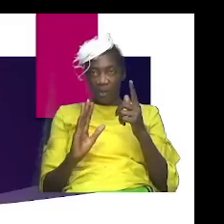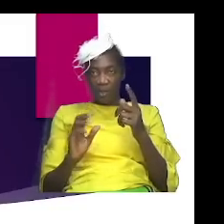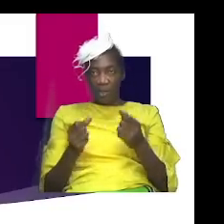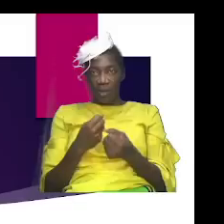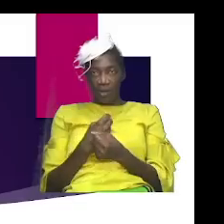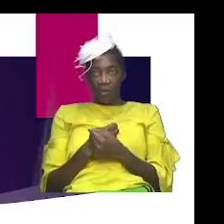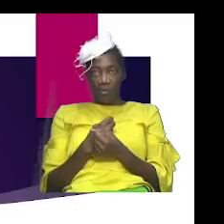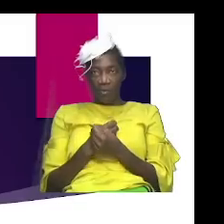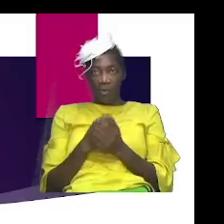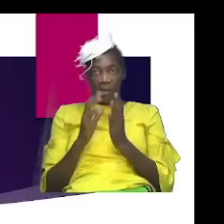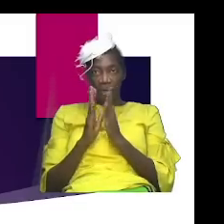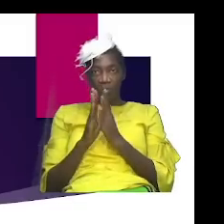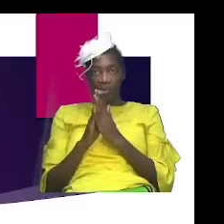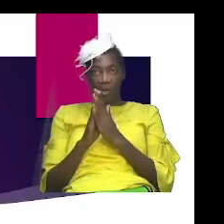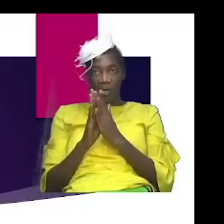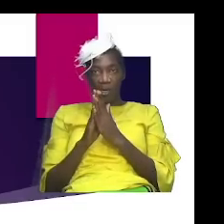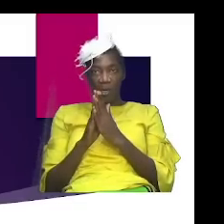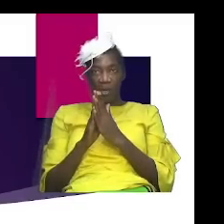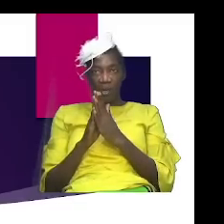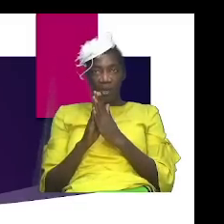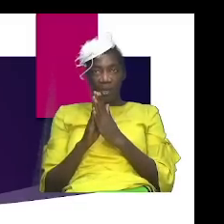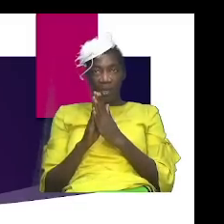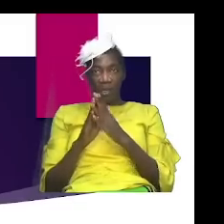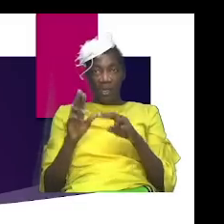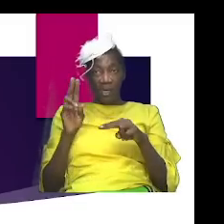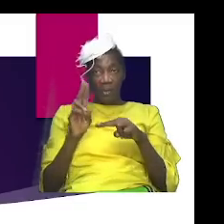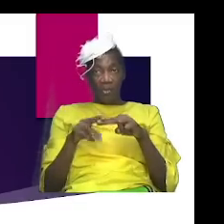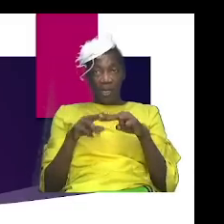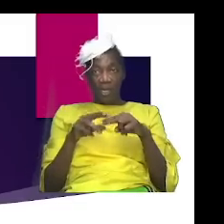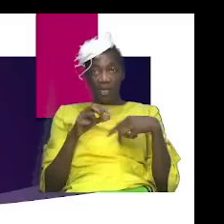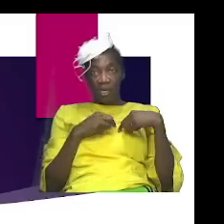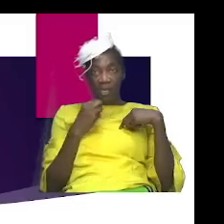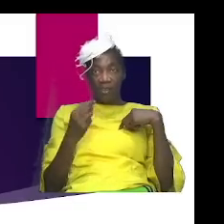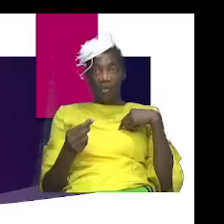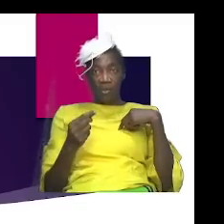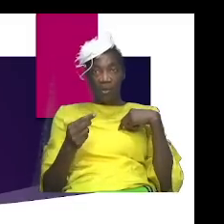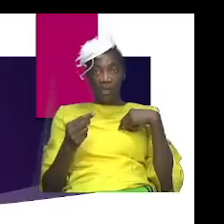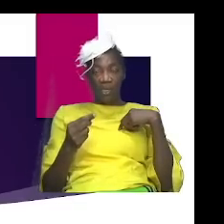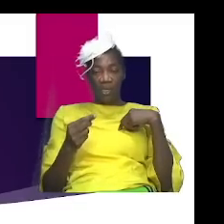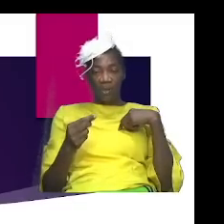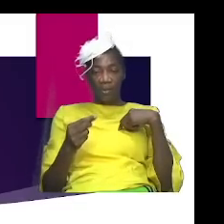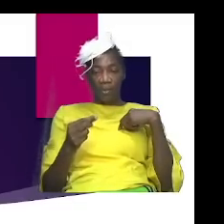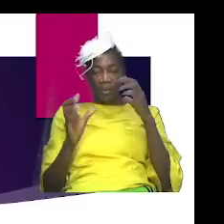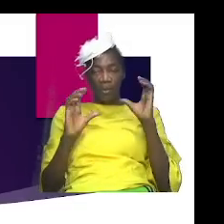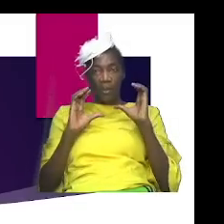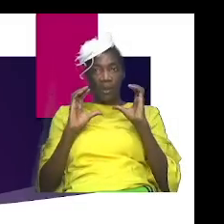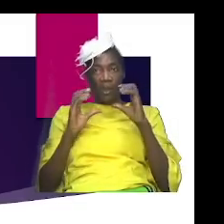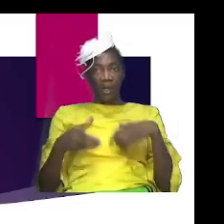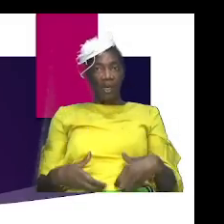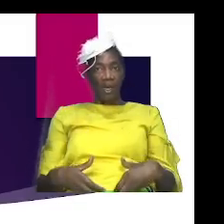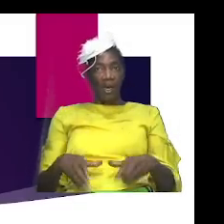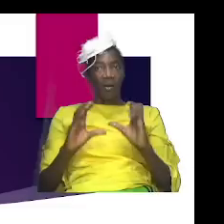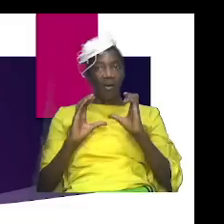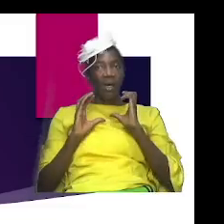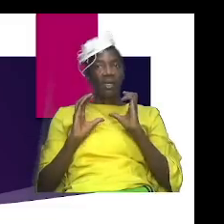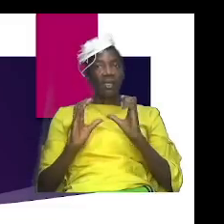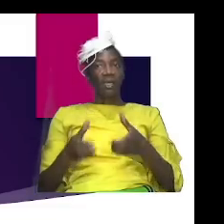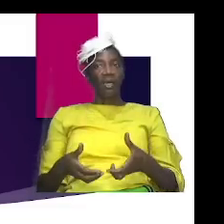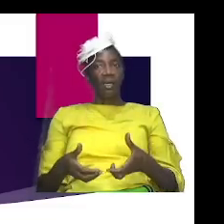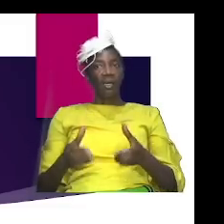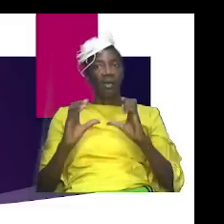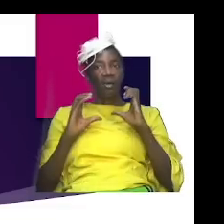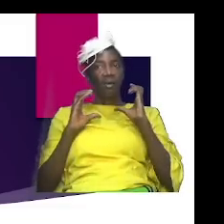and fasting, and they are depending on the Spirit to take them through, and they value character. It's not about reputation, no, but it's